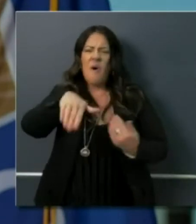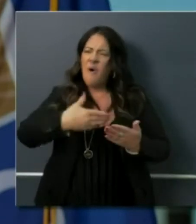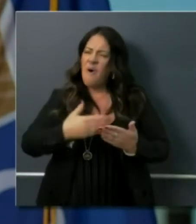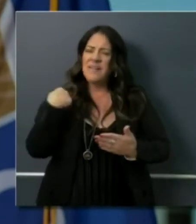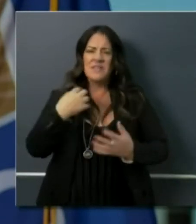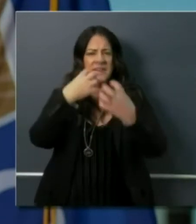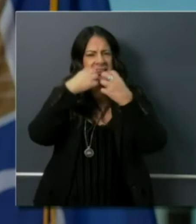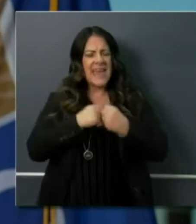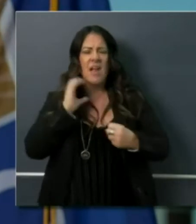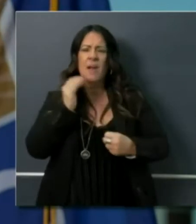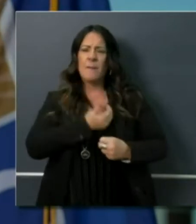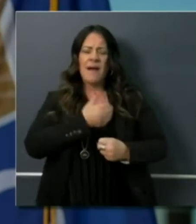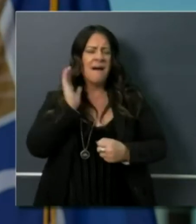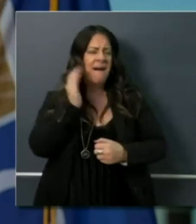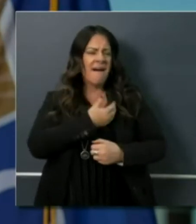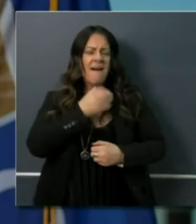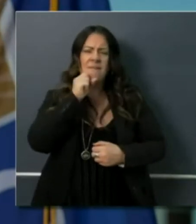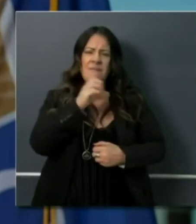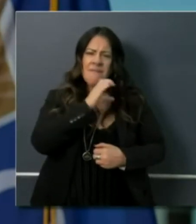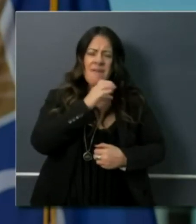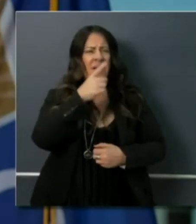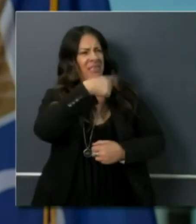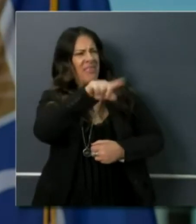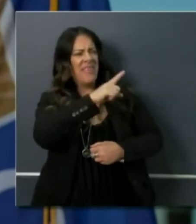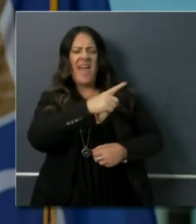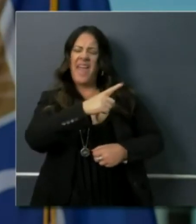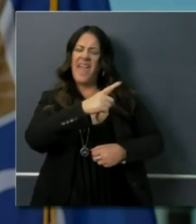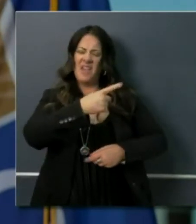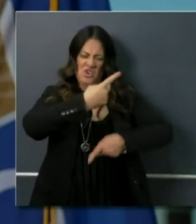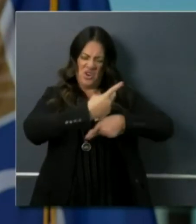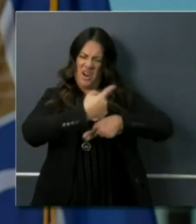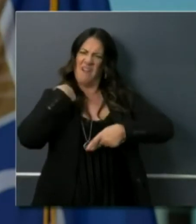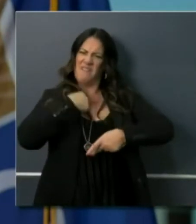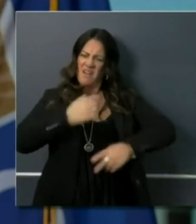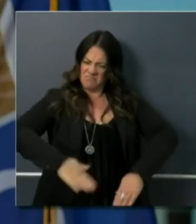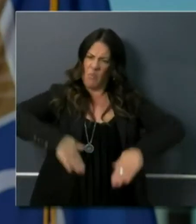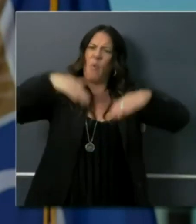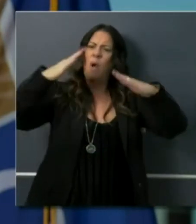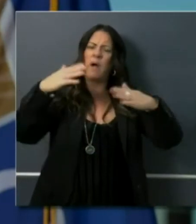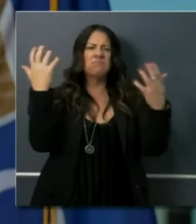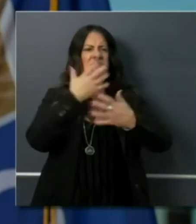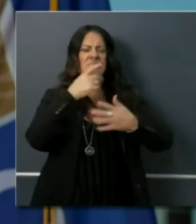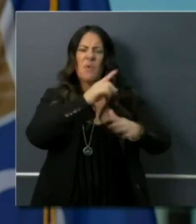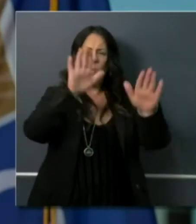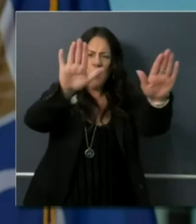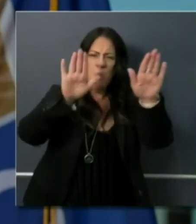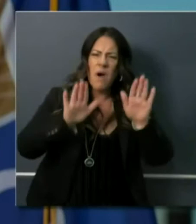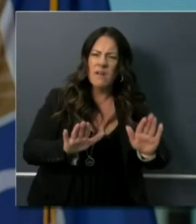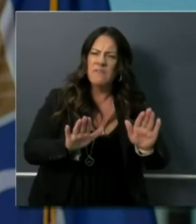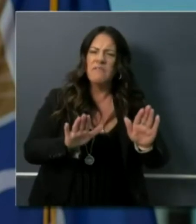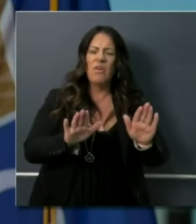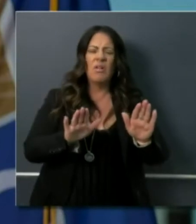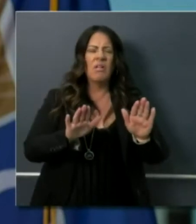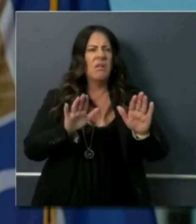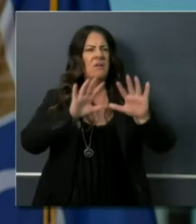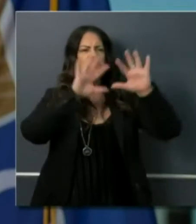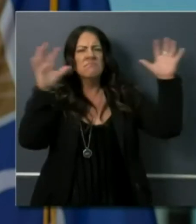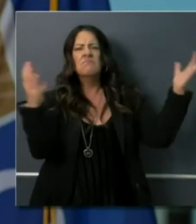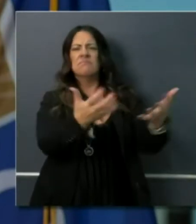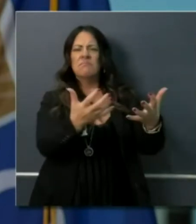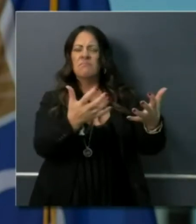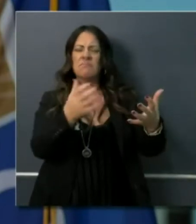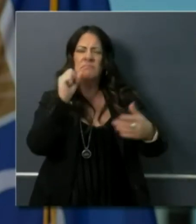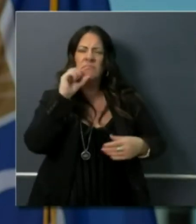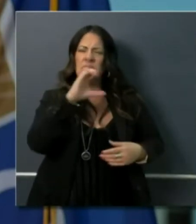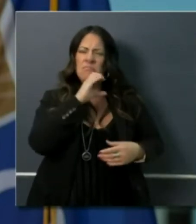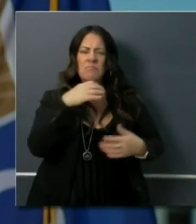people that literally raised us and took care of us. This is the greatest generation. This is a generation that not